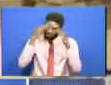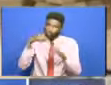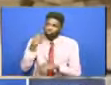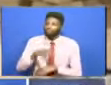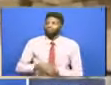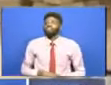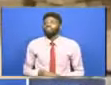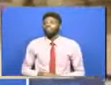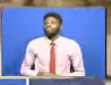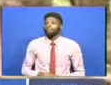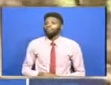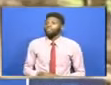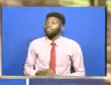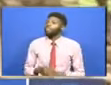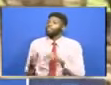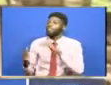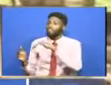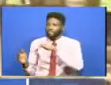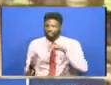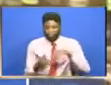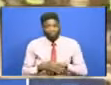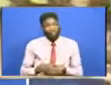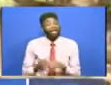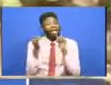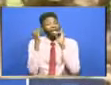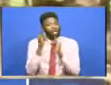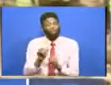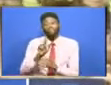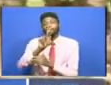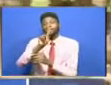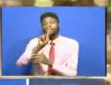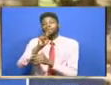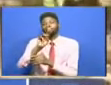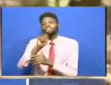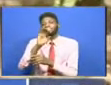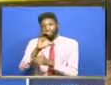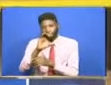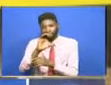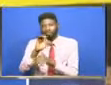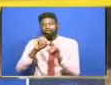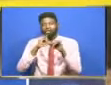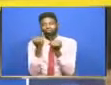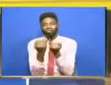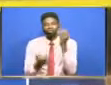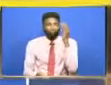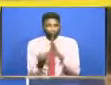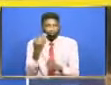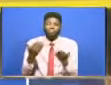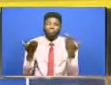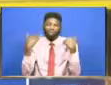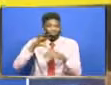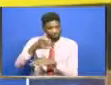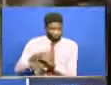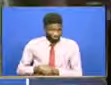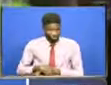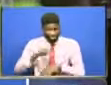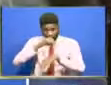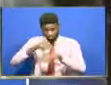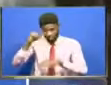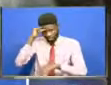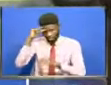Medical Training Institute would be set up in Nyambene area of Meru County, an initiative being spearheaded by the national